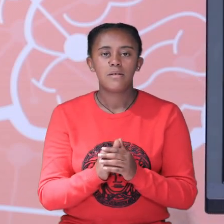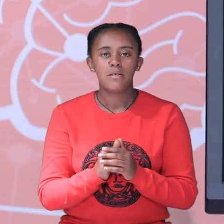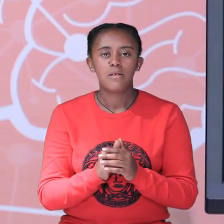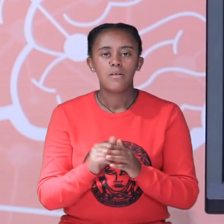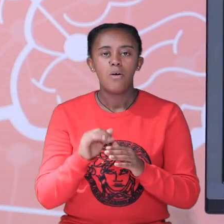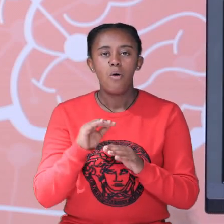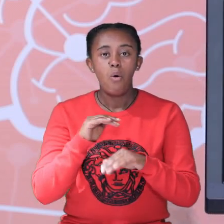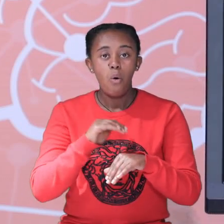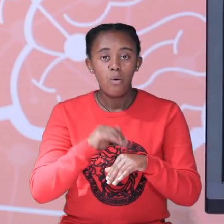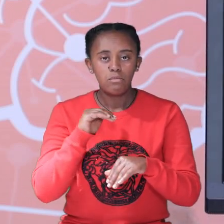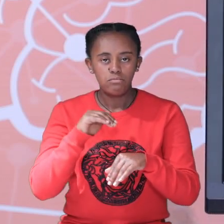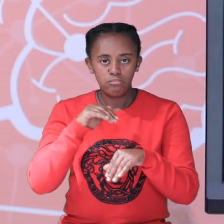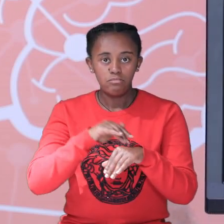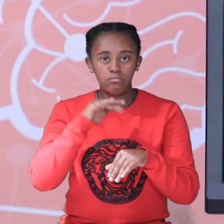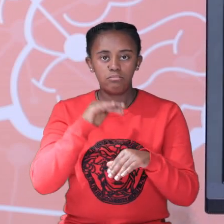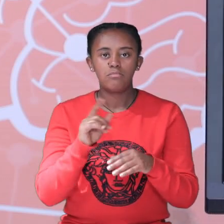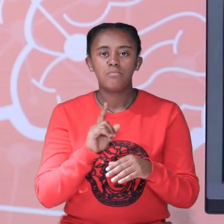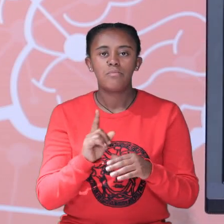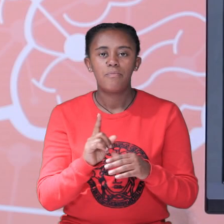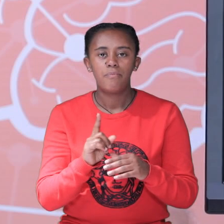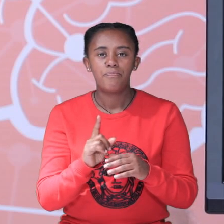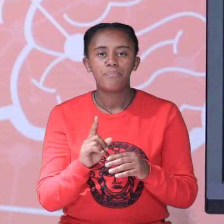plane mirror, and also normal.